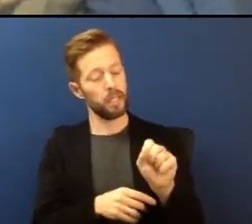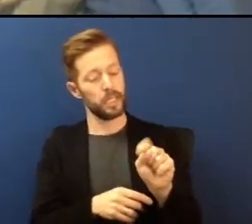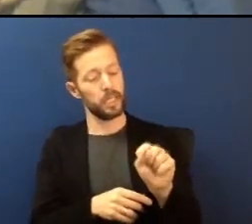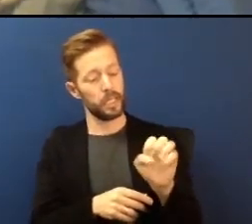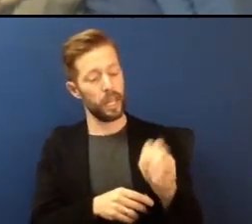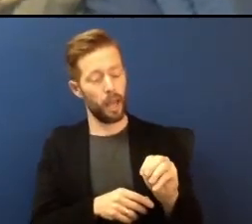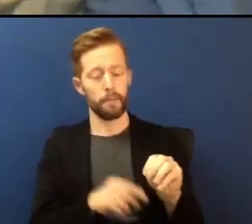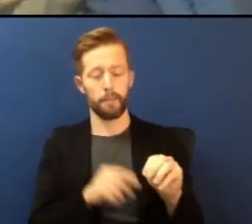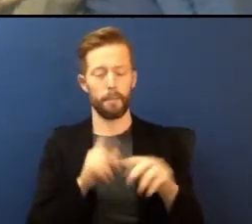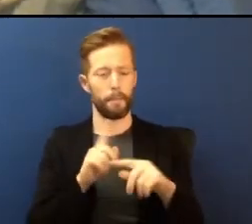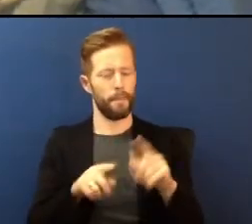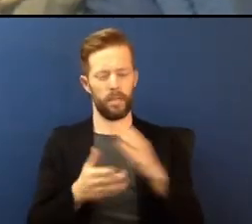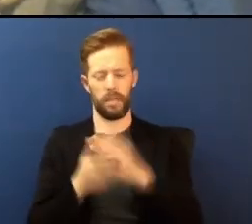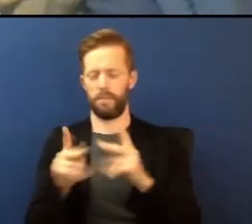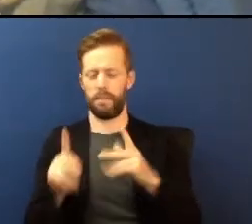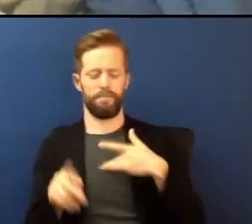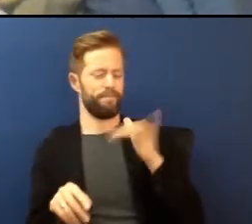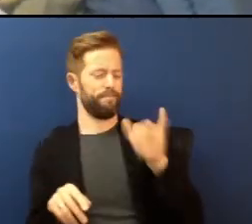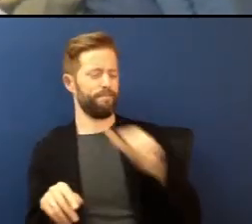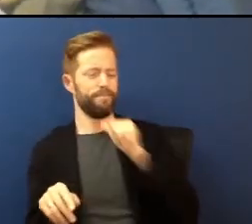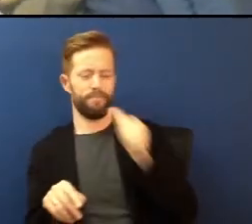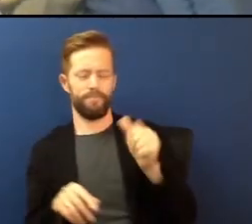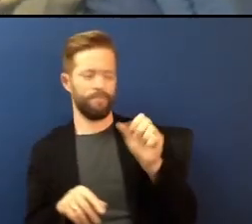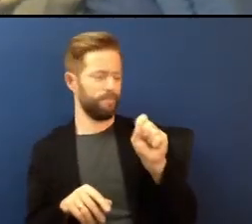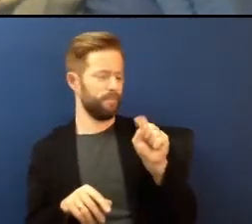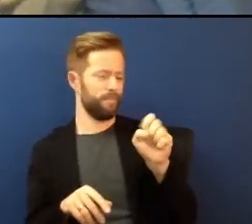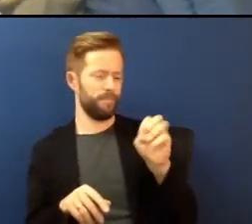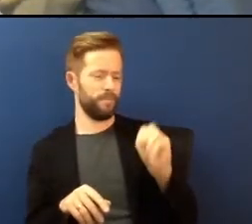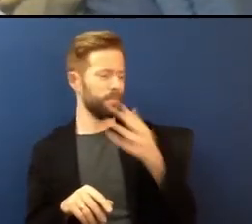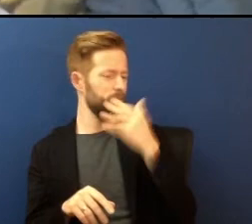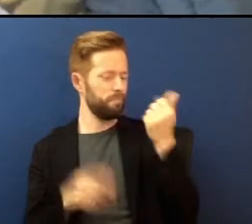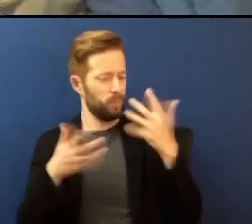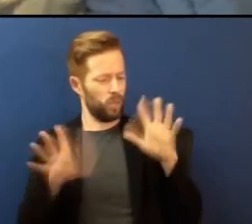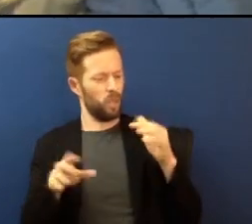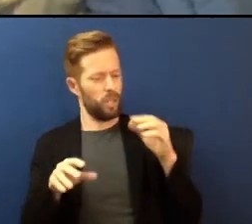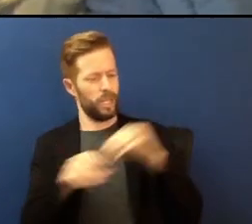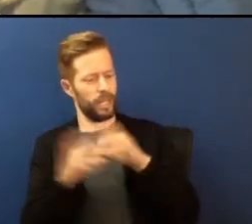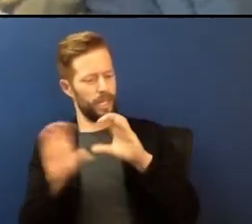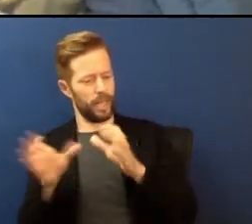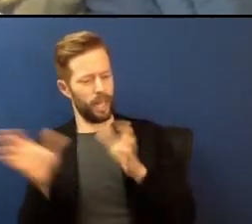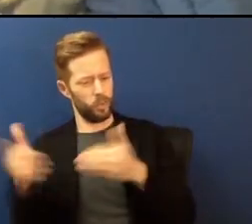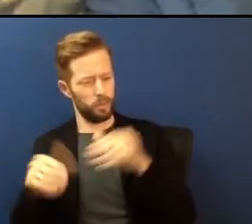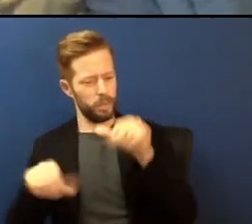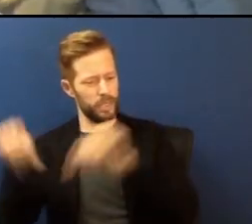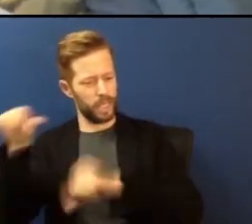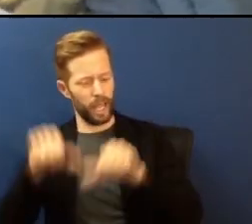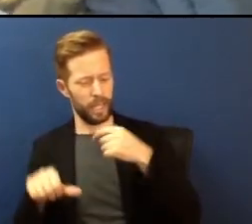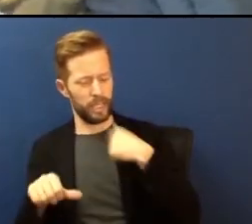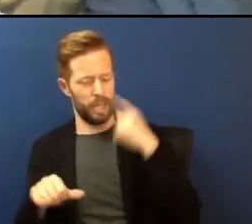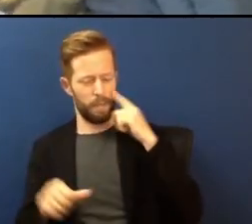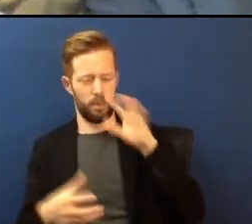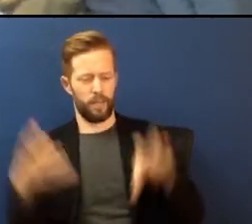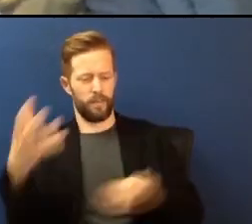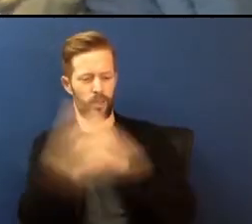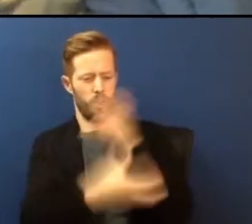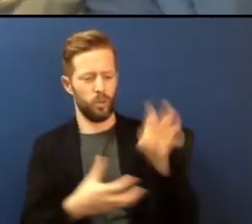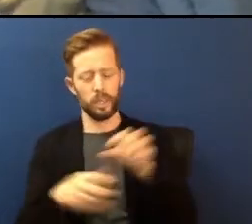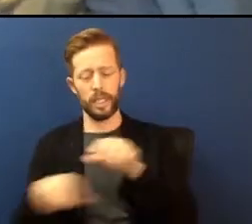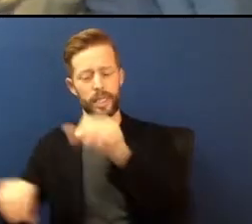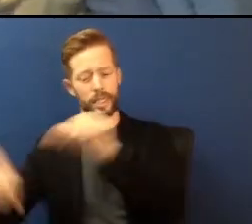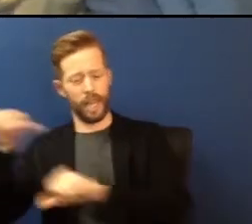other people don't, since they're already been in the classroom and maybe were science. I'm a bit confused, she